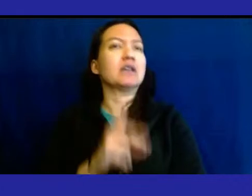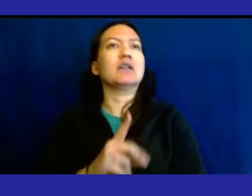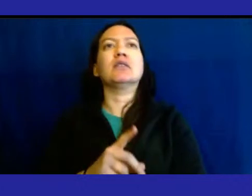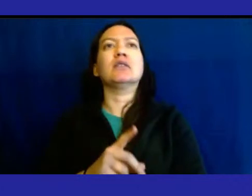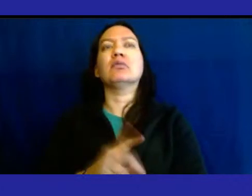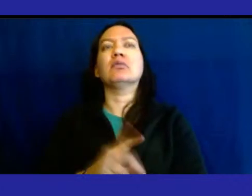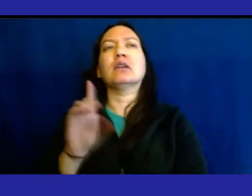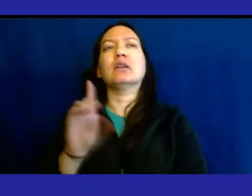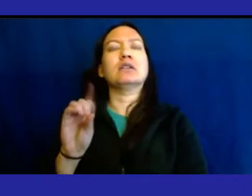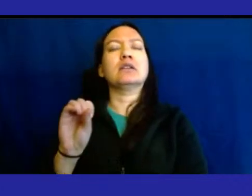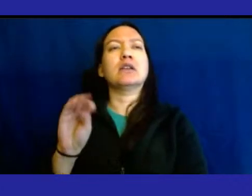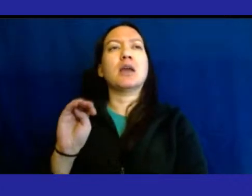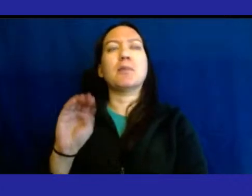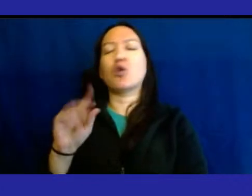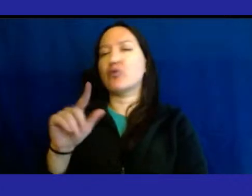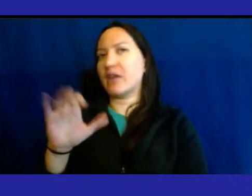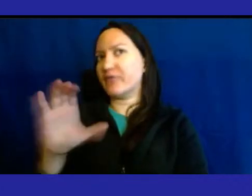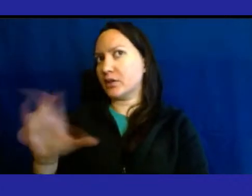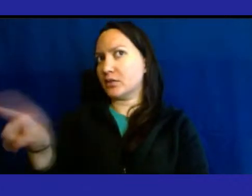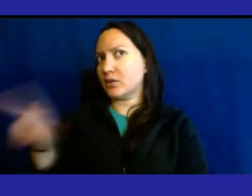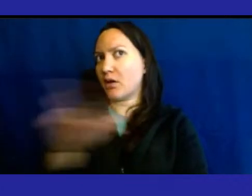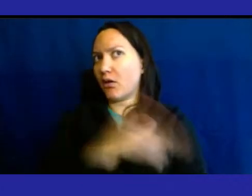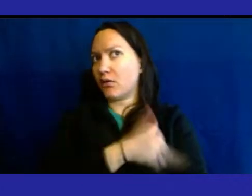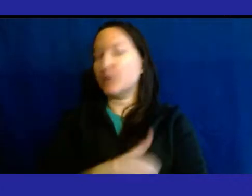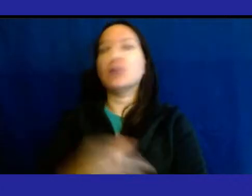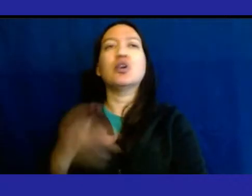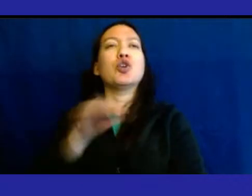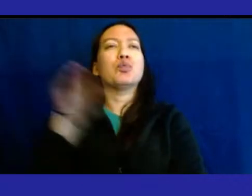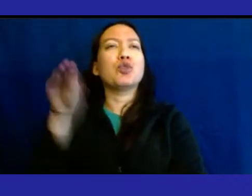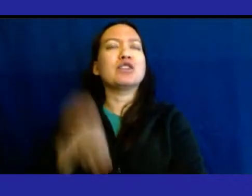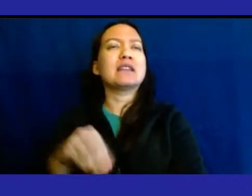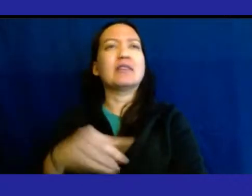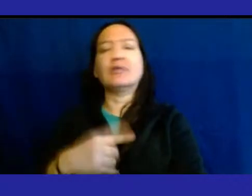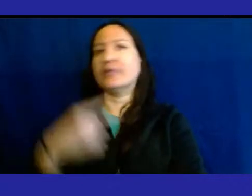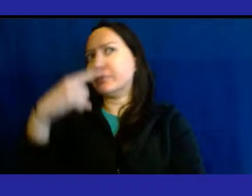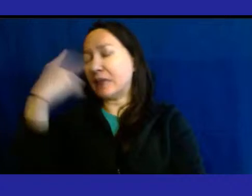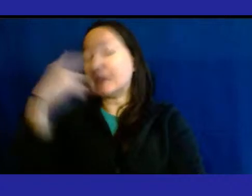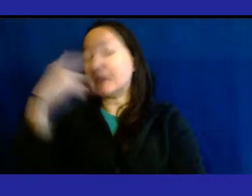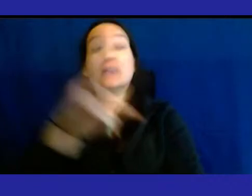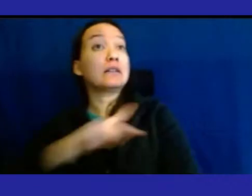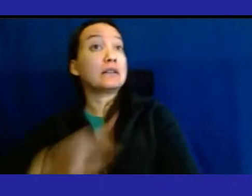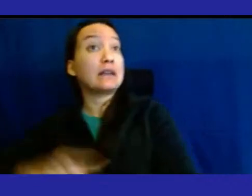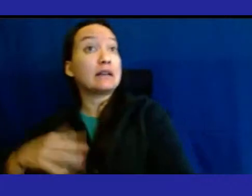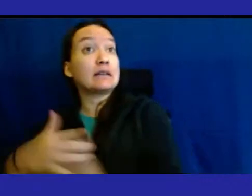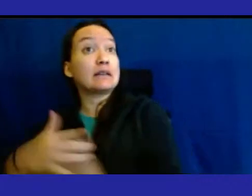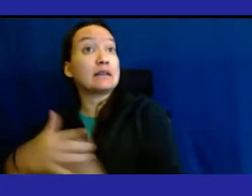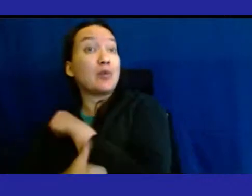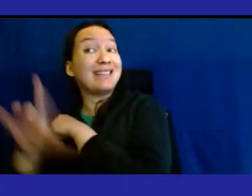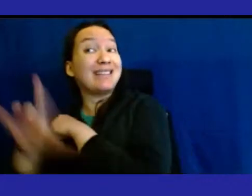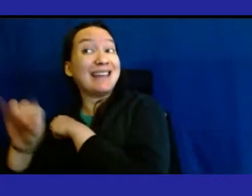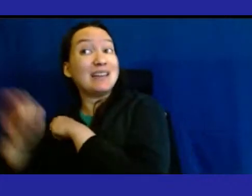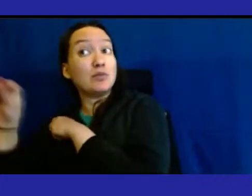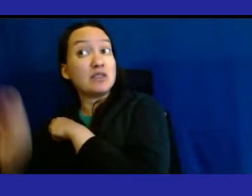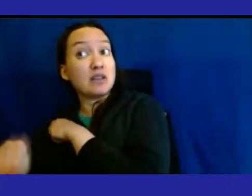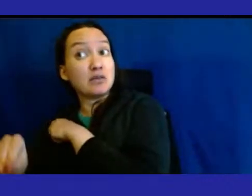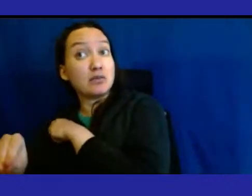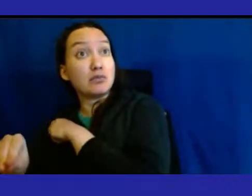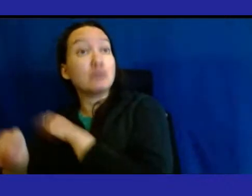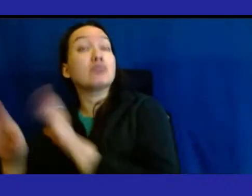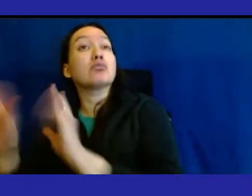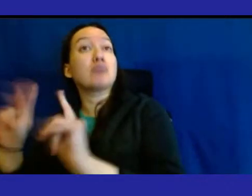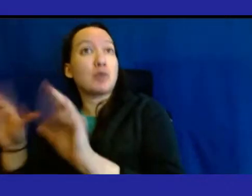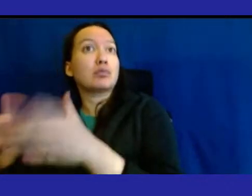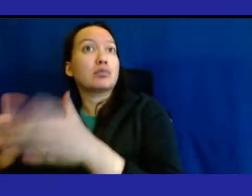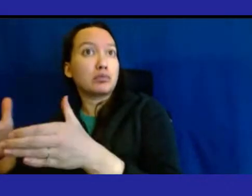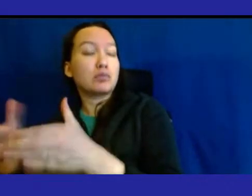those hospitals, the percentage of African Americans, at Kings County is 80% of the patient population, and